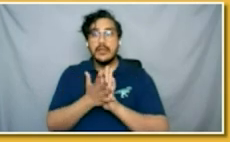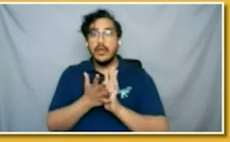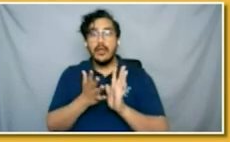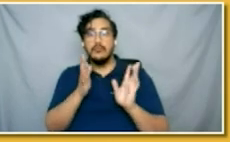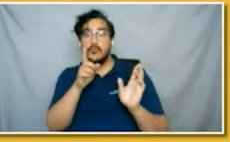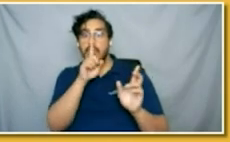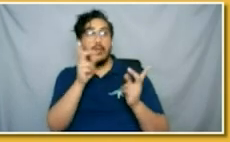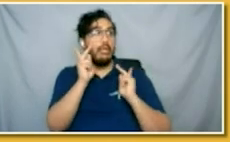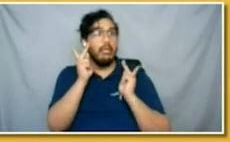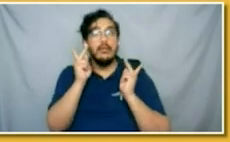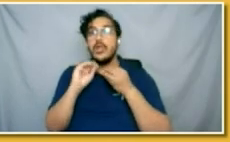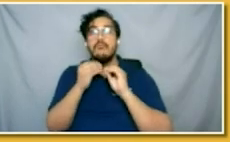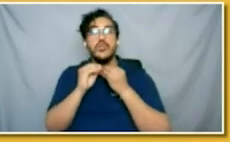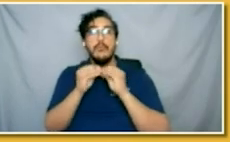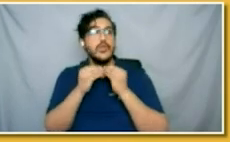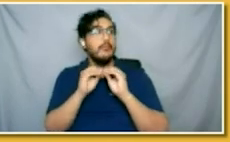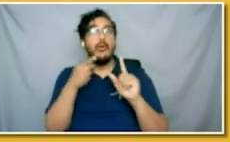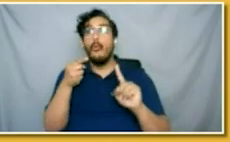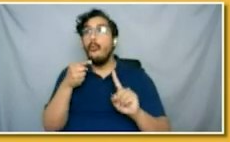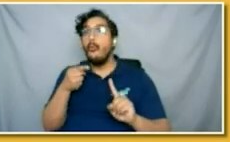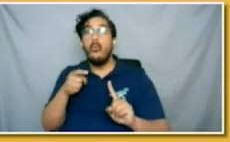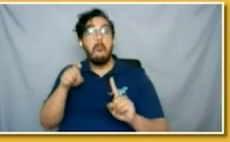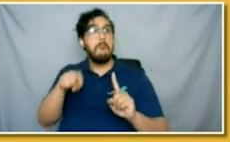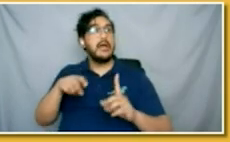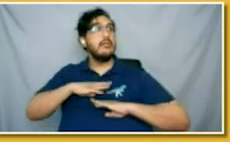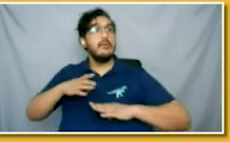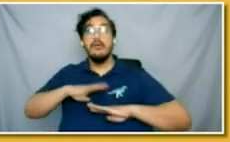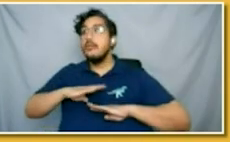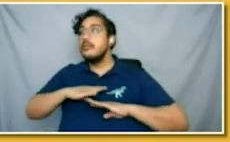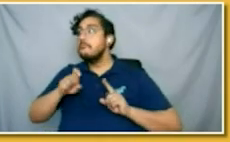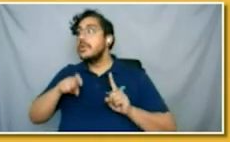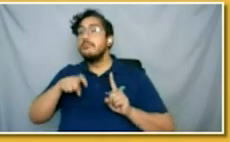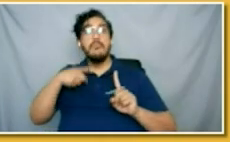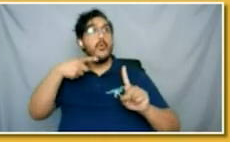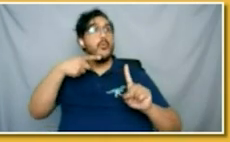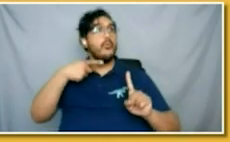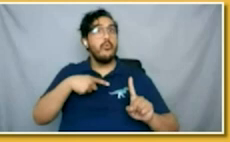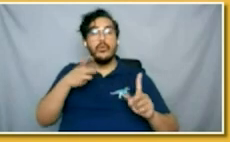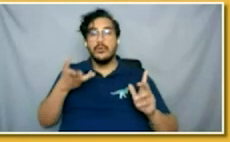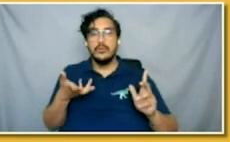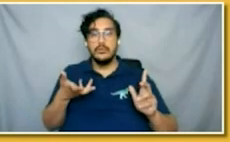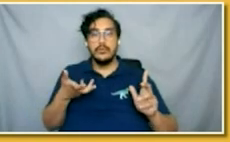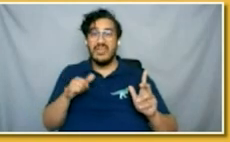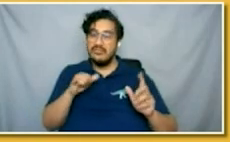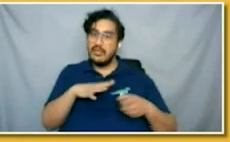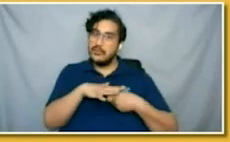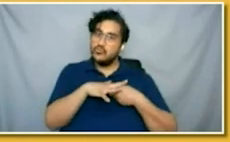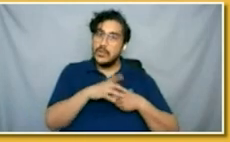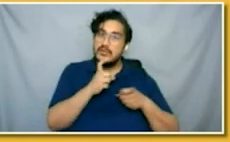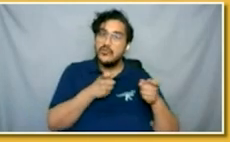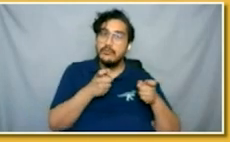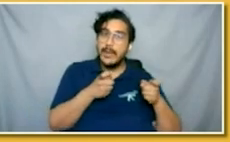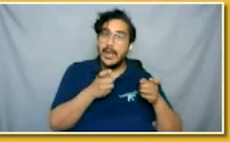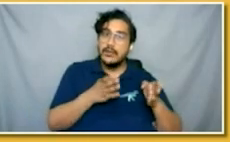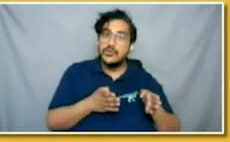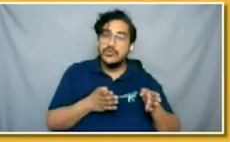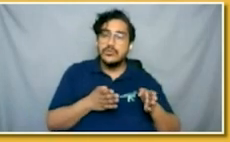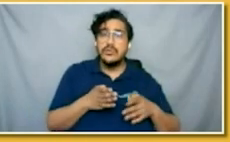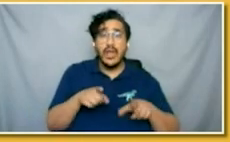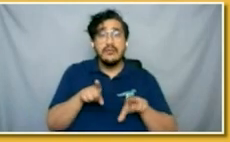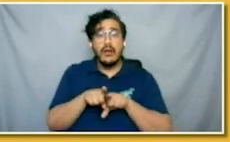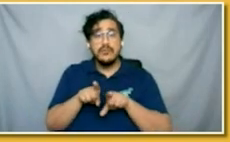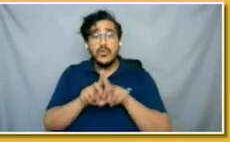numbers. And the numbers creates a lot of stress on management as well as craft people. And there's something that's